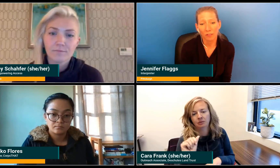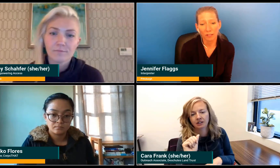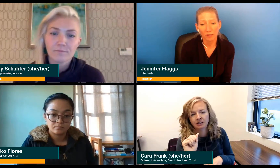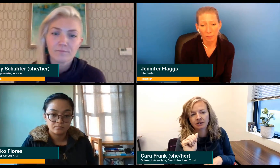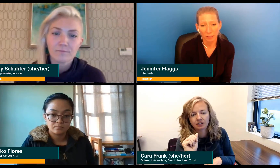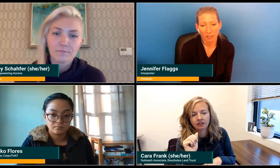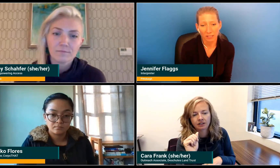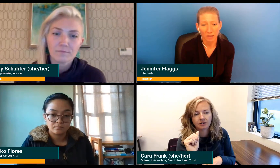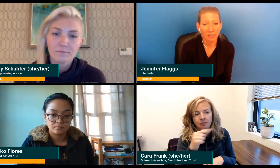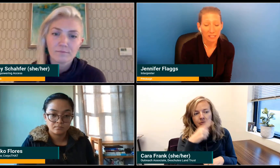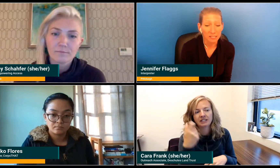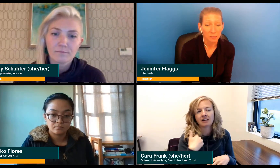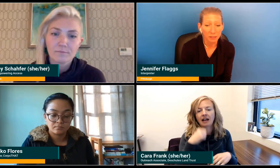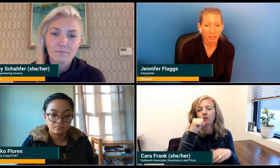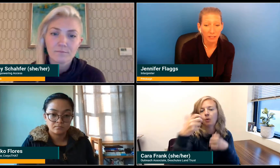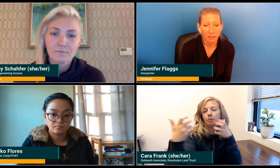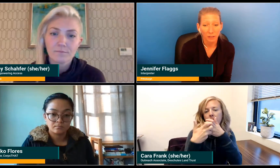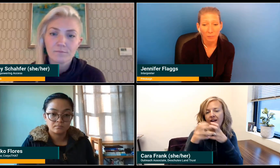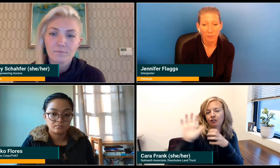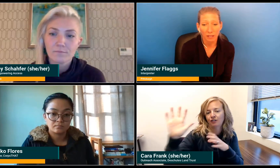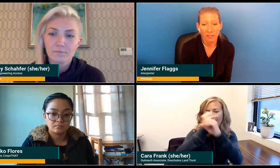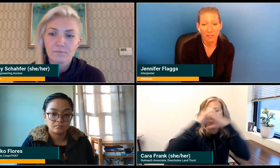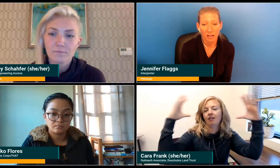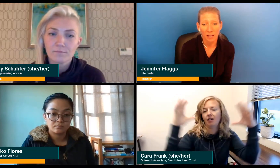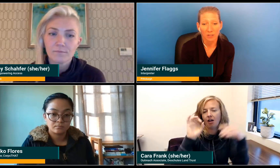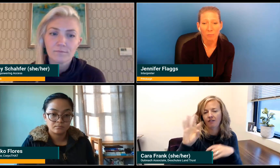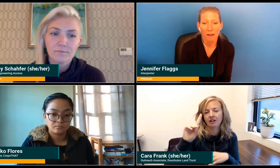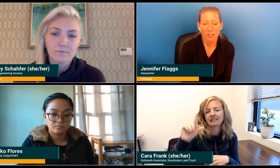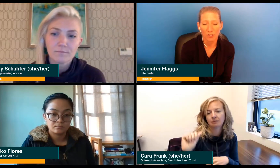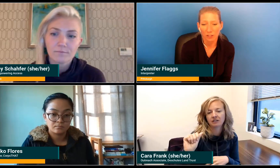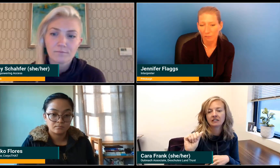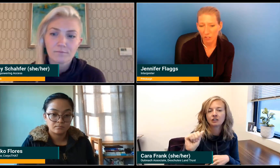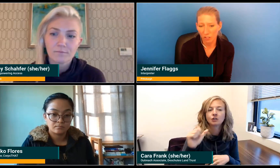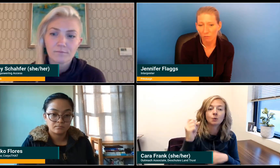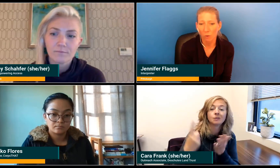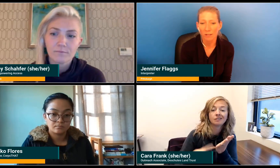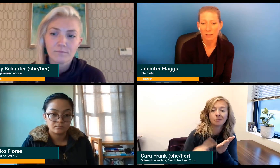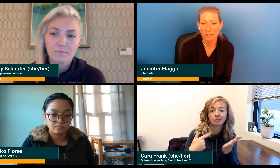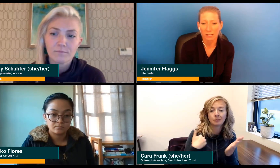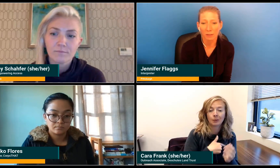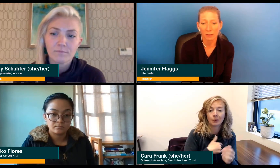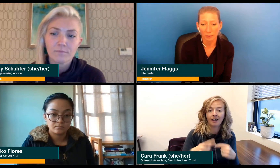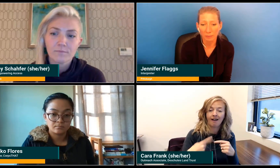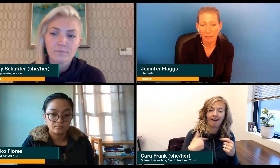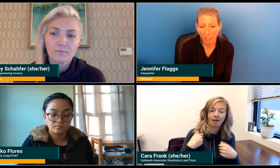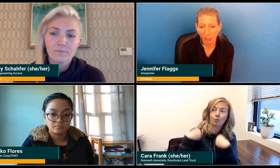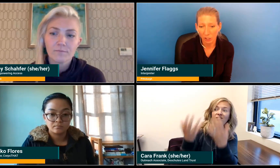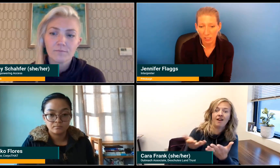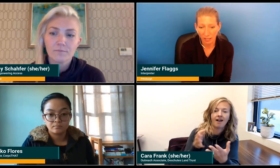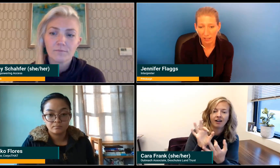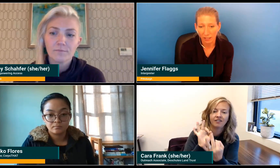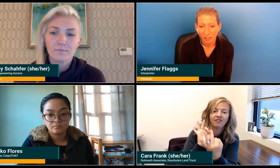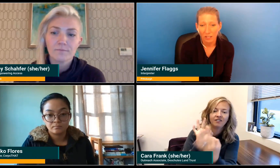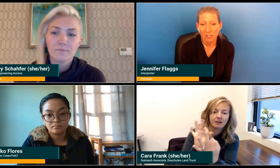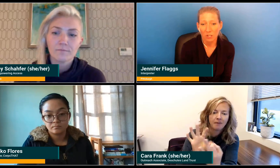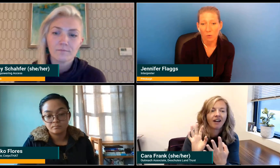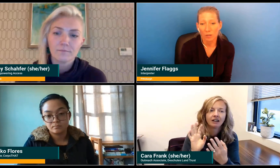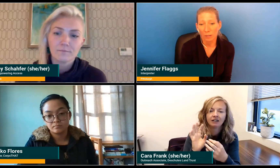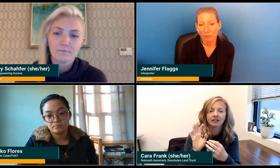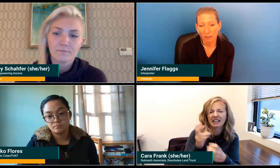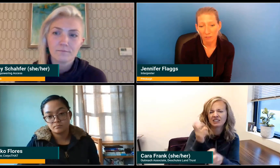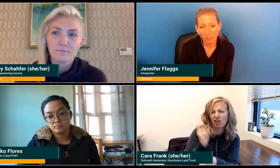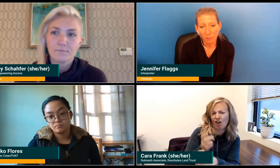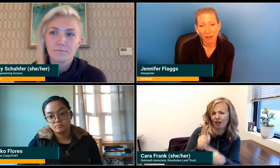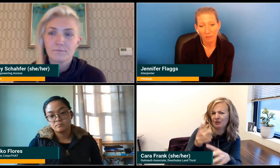don't think of me as having a disability because I don't match their vision of what disability looks like. So